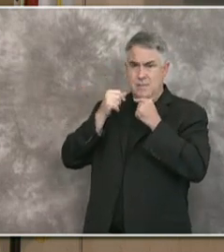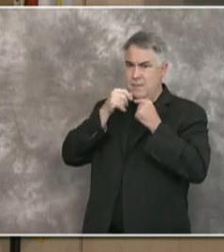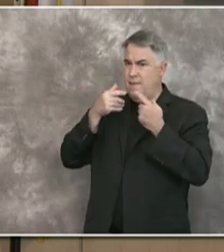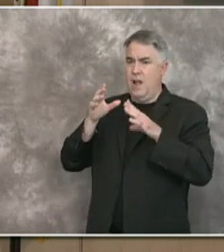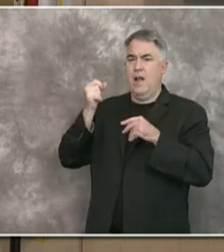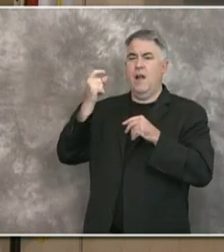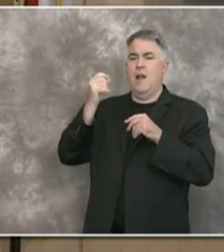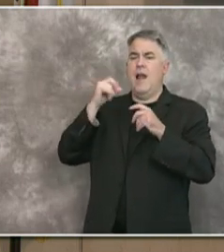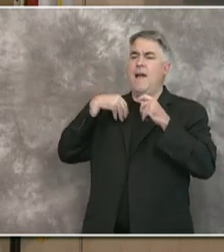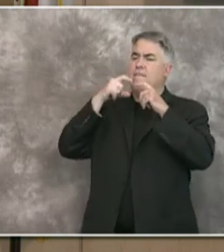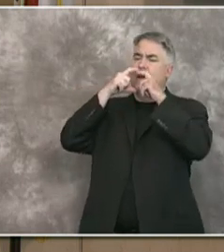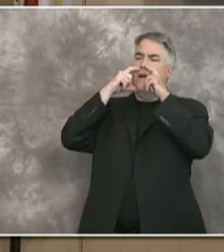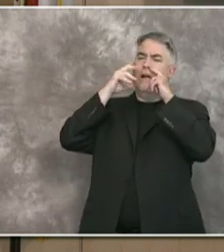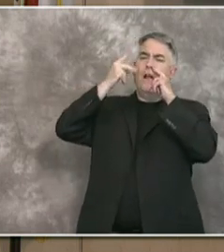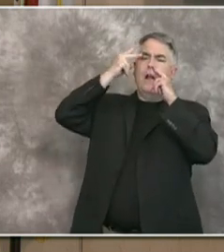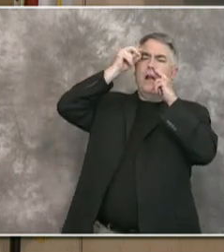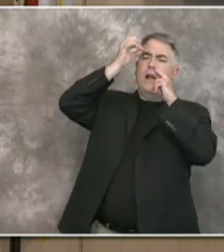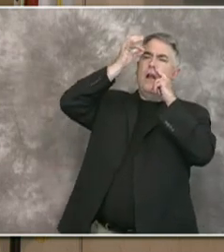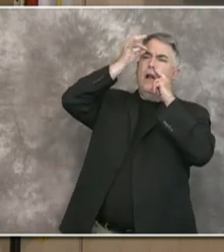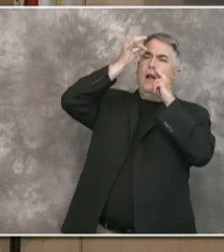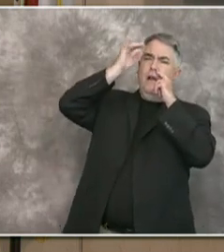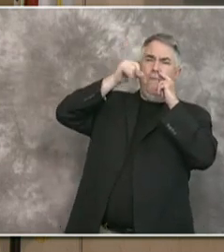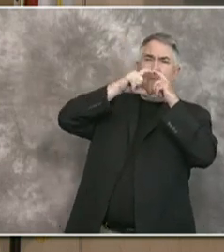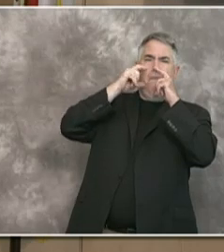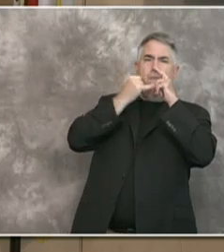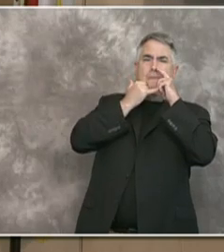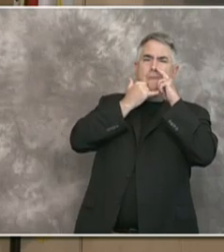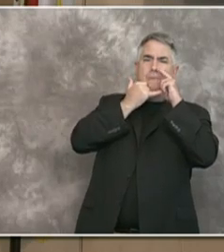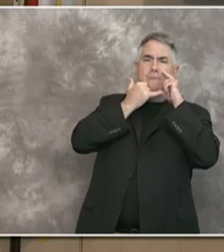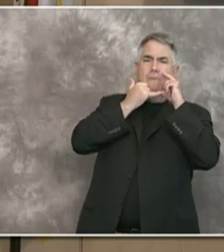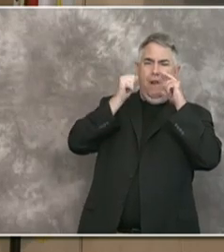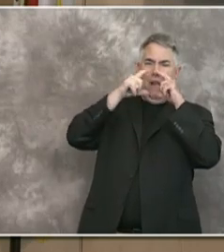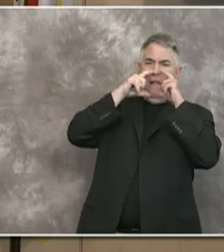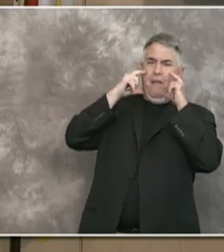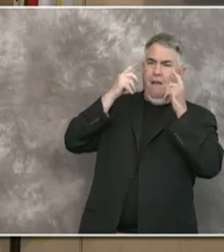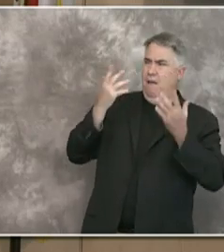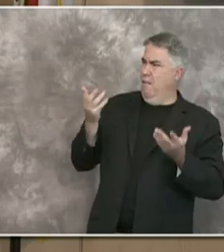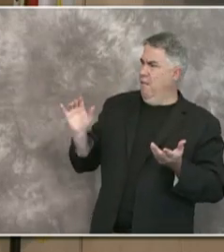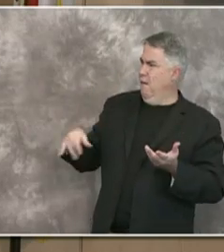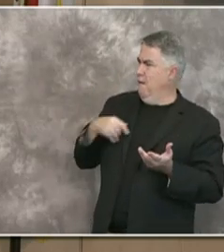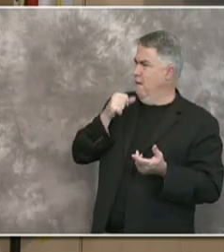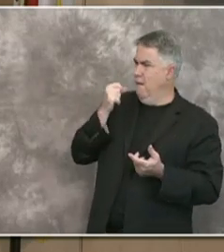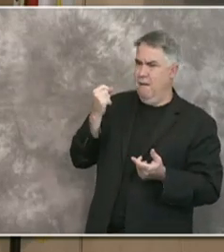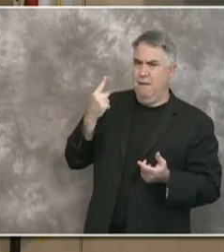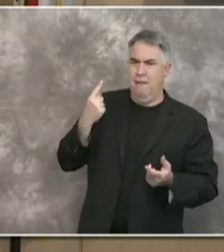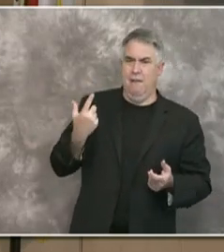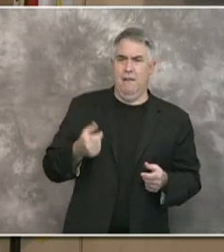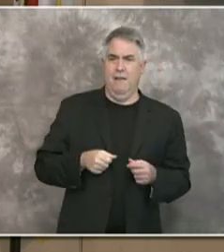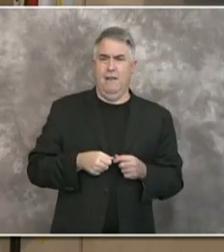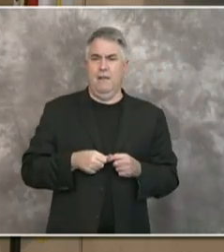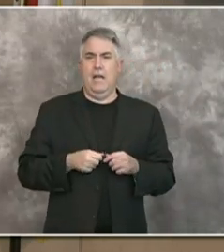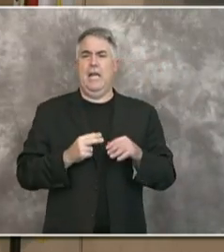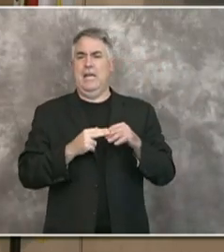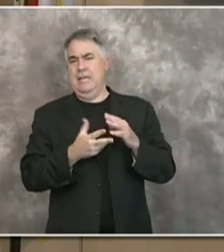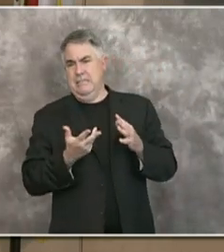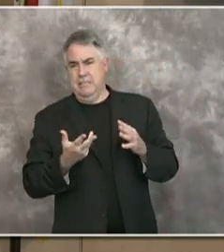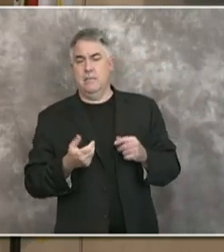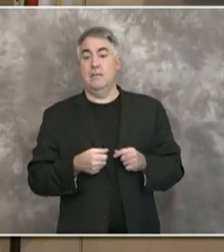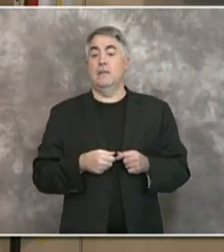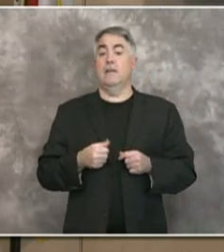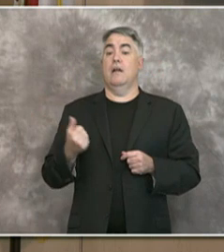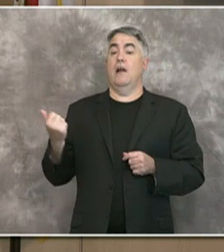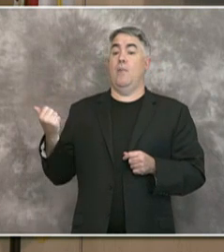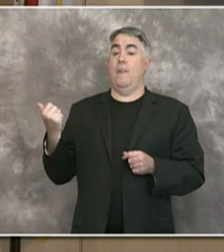face coverings or are on the same, or is it the same boat in nail salons? So our health officer's order